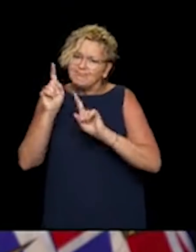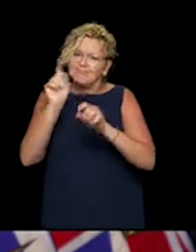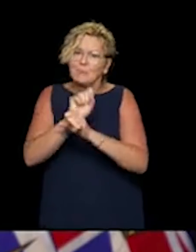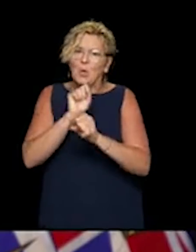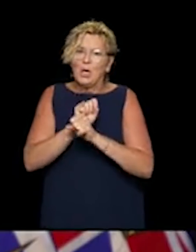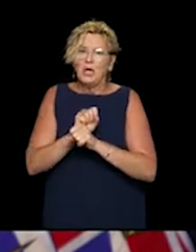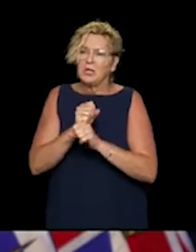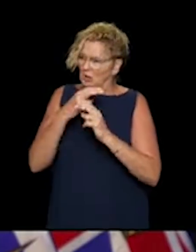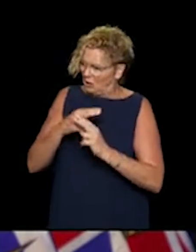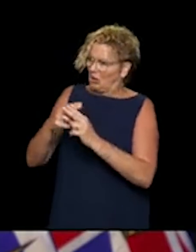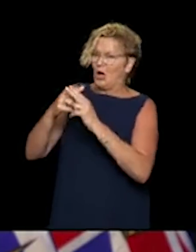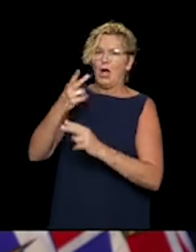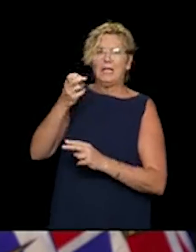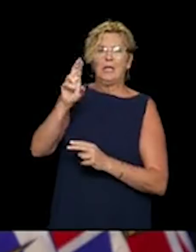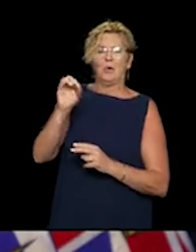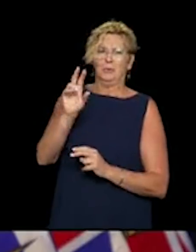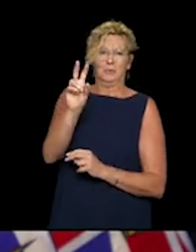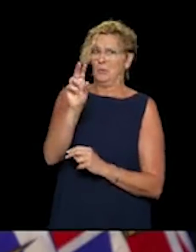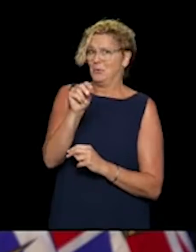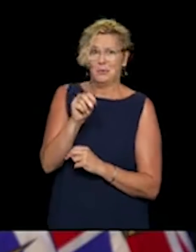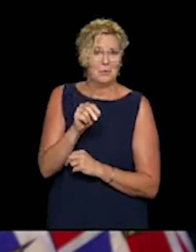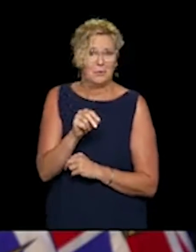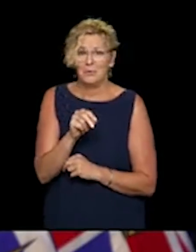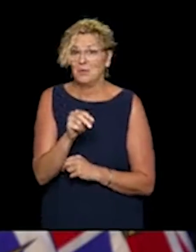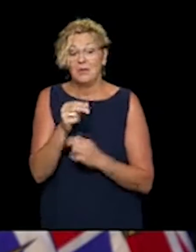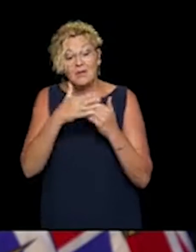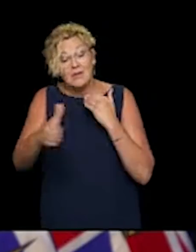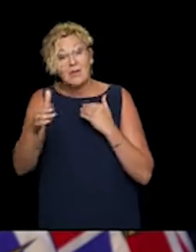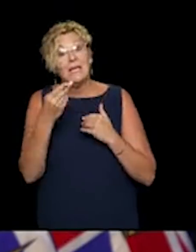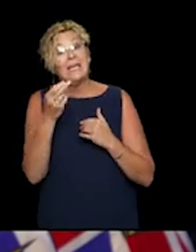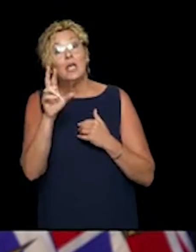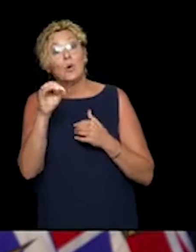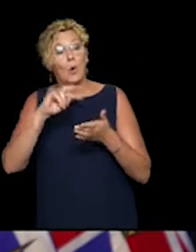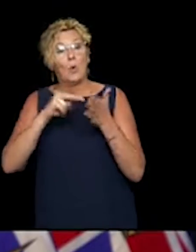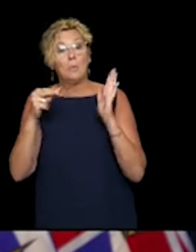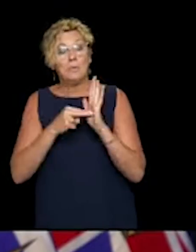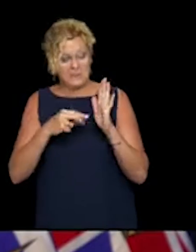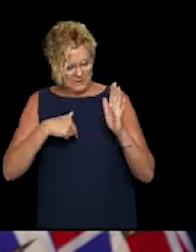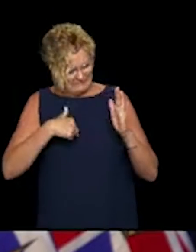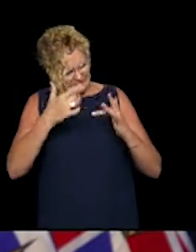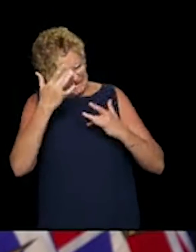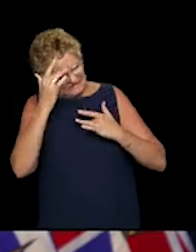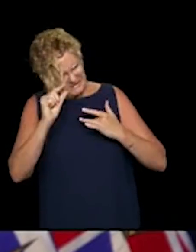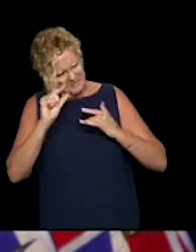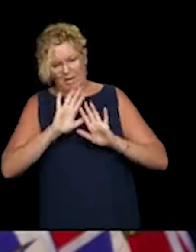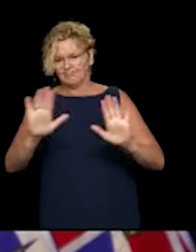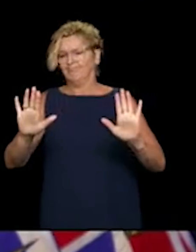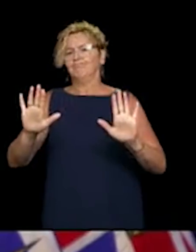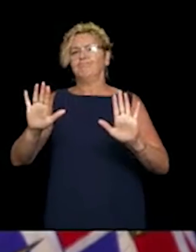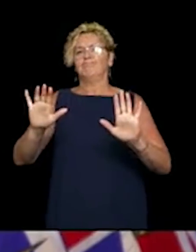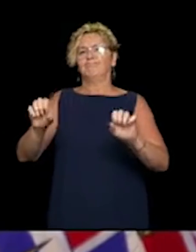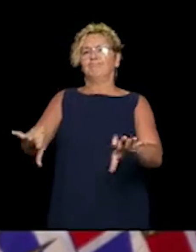but the people who protect our colleagues and our communities by staying away until we're healthy again. I ask